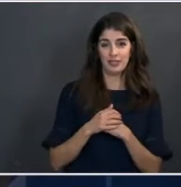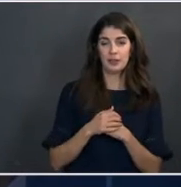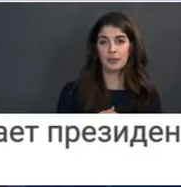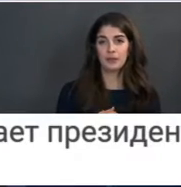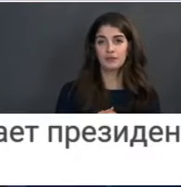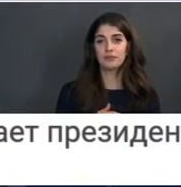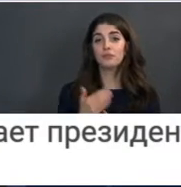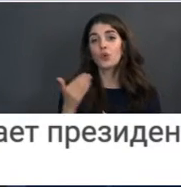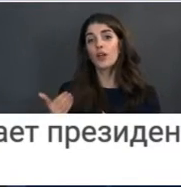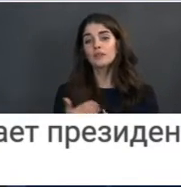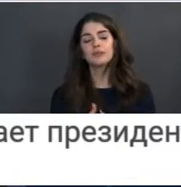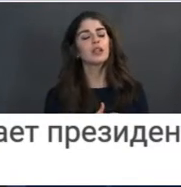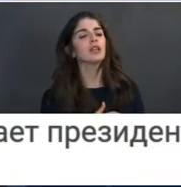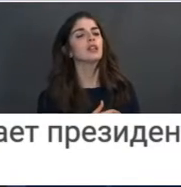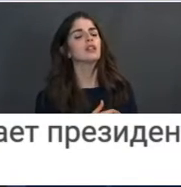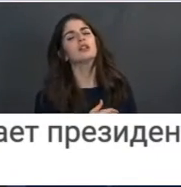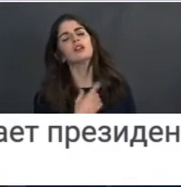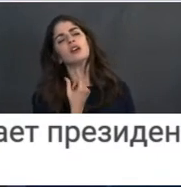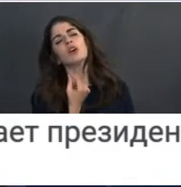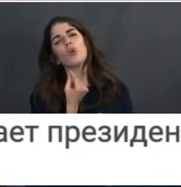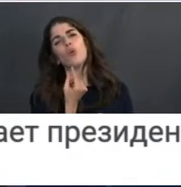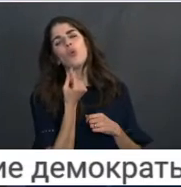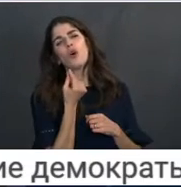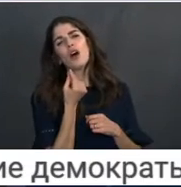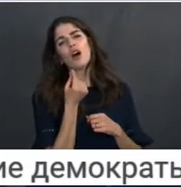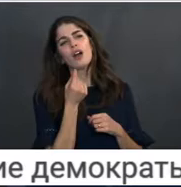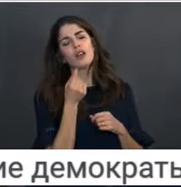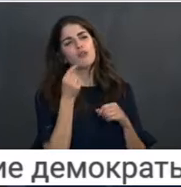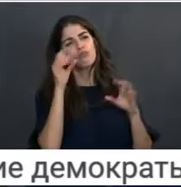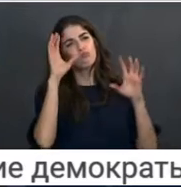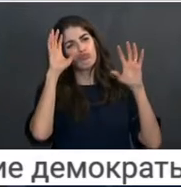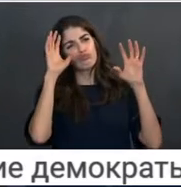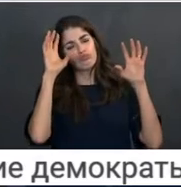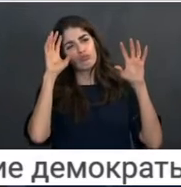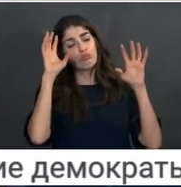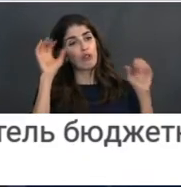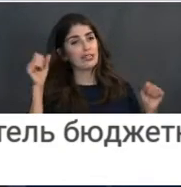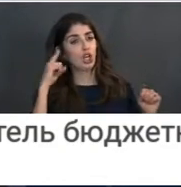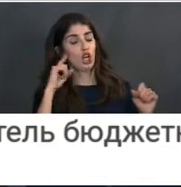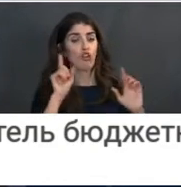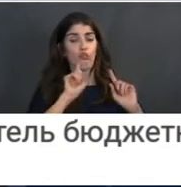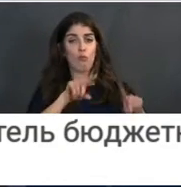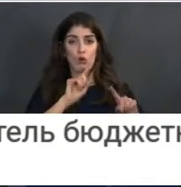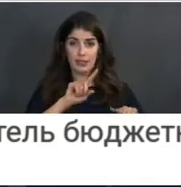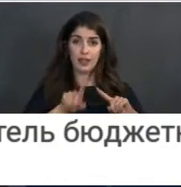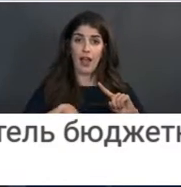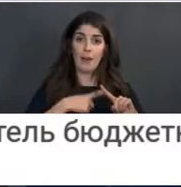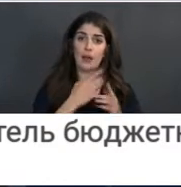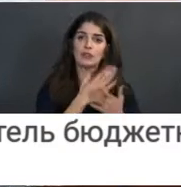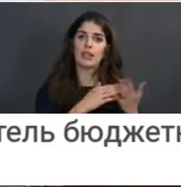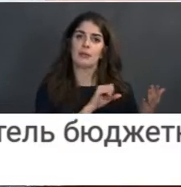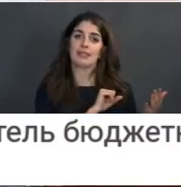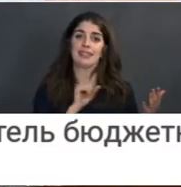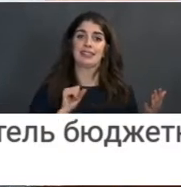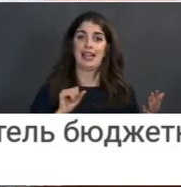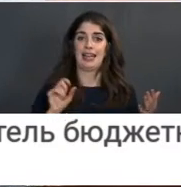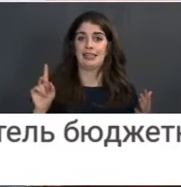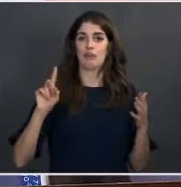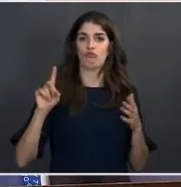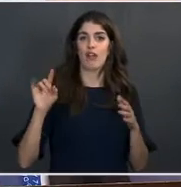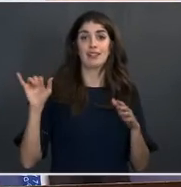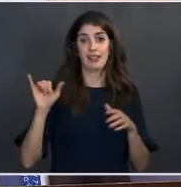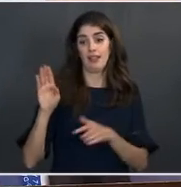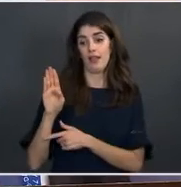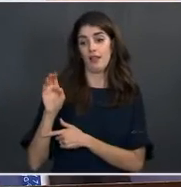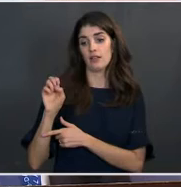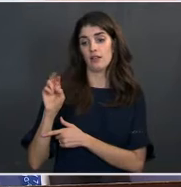Go ahead. Thank you, Jen. What does President Biden make of reports that Senate Democrats, including Bernie Sanders, who will chair the Budget Committee,